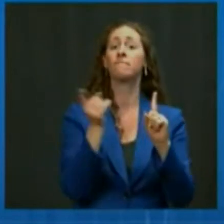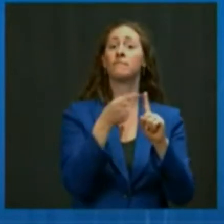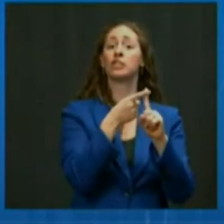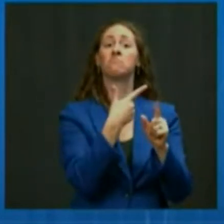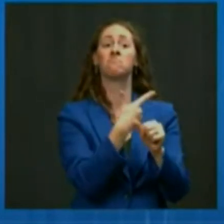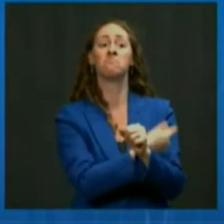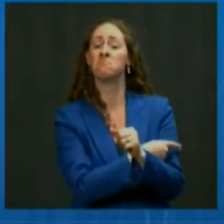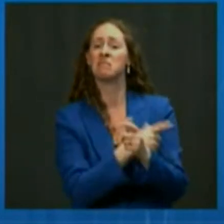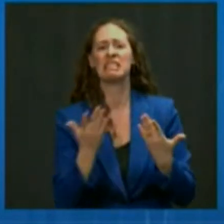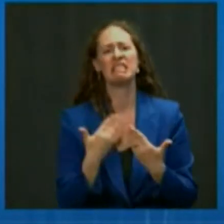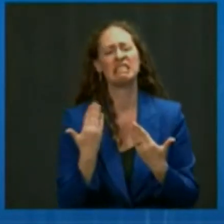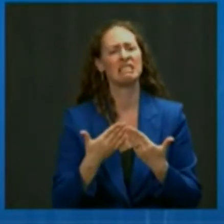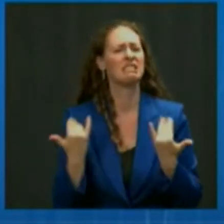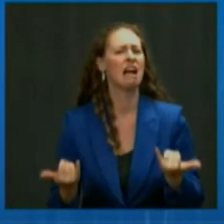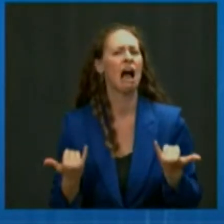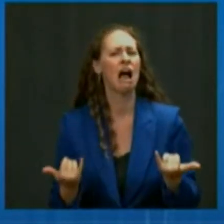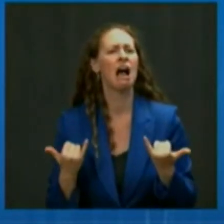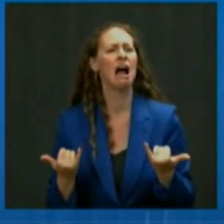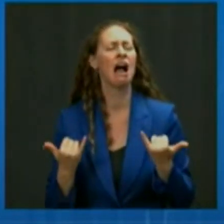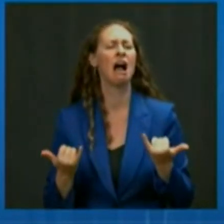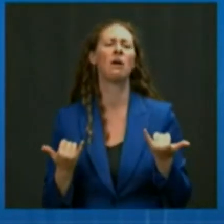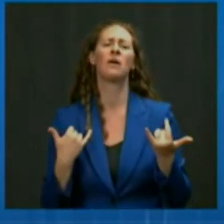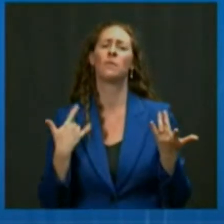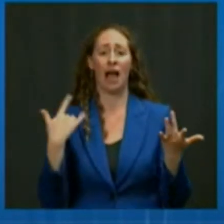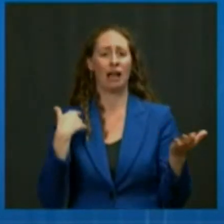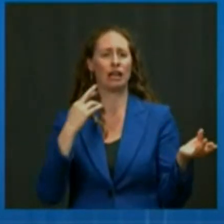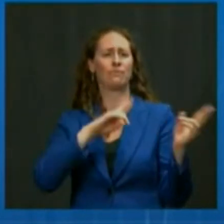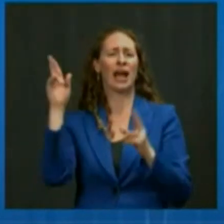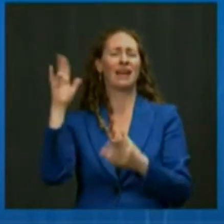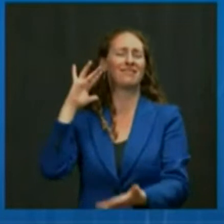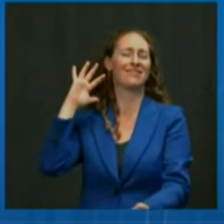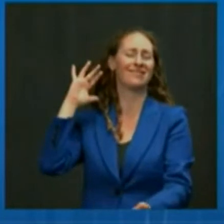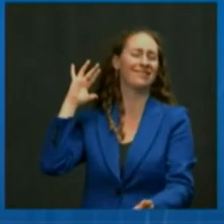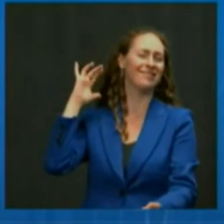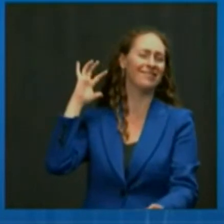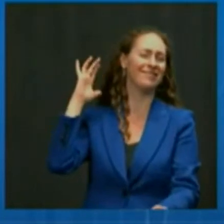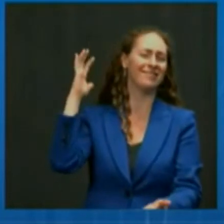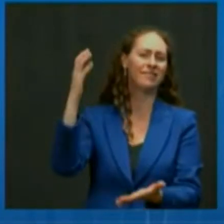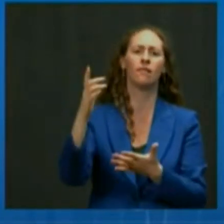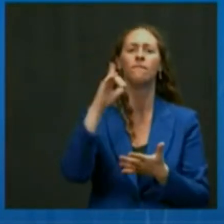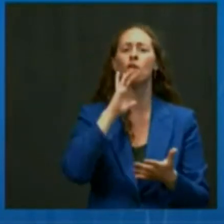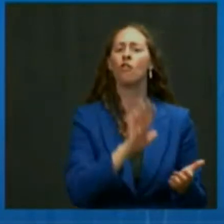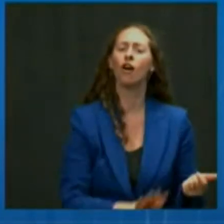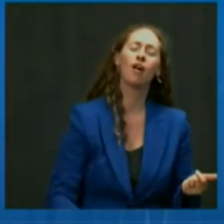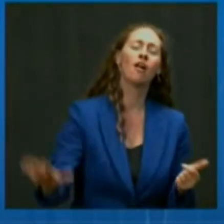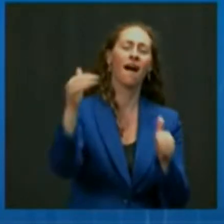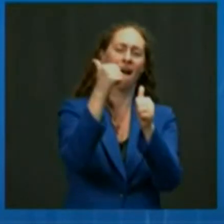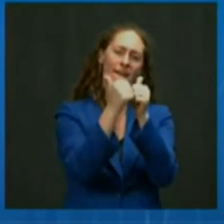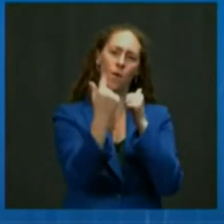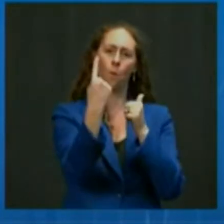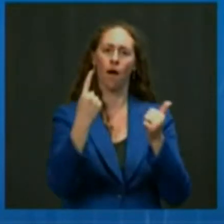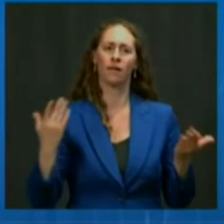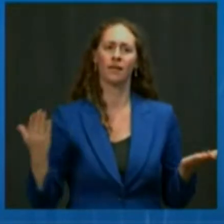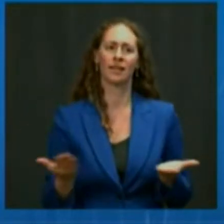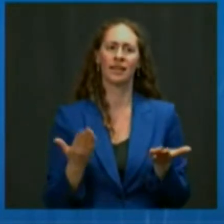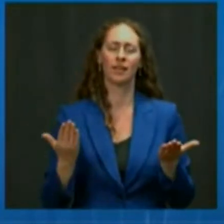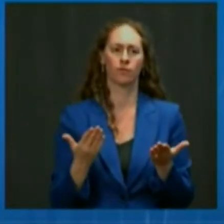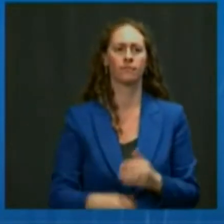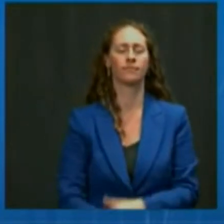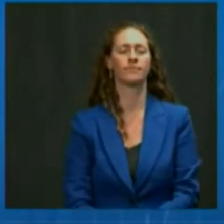We have enough vaccine supply for every American. And you'll be able to get a booster at